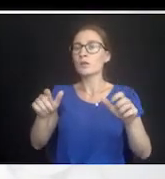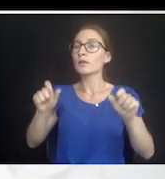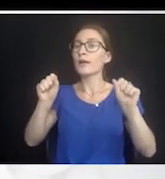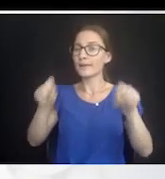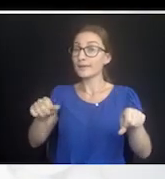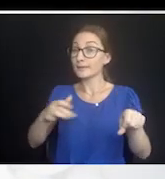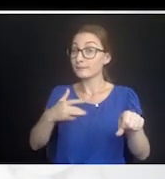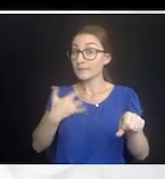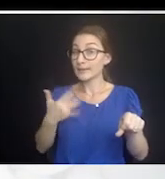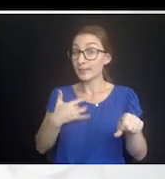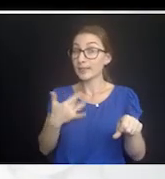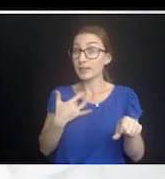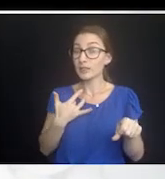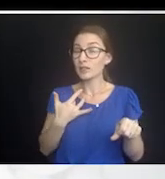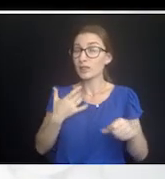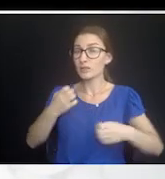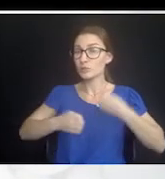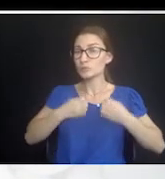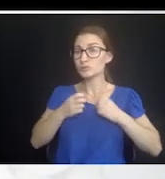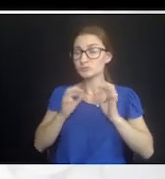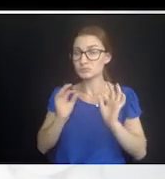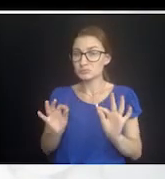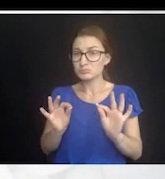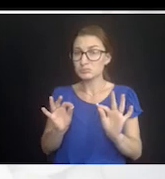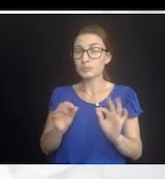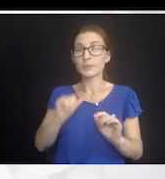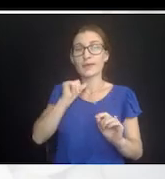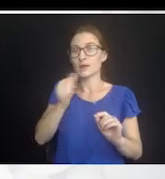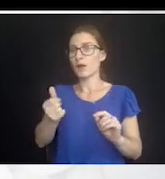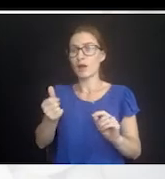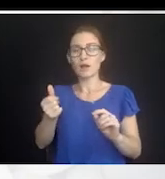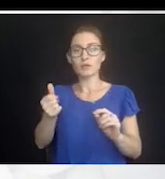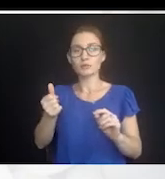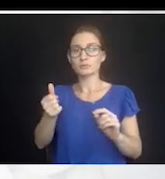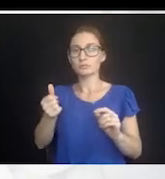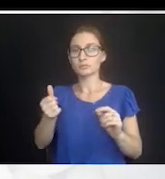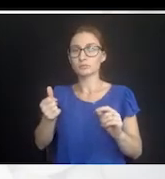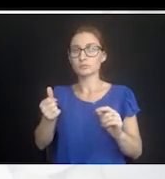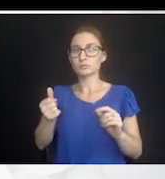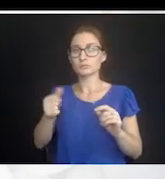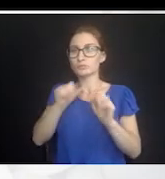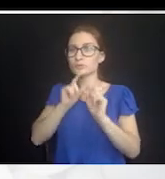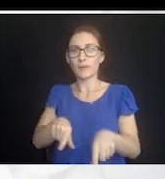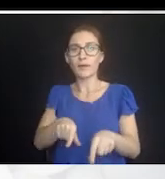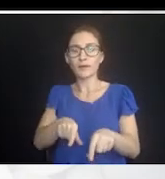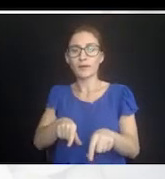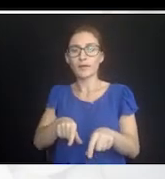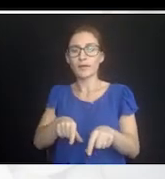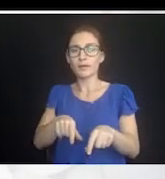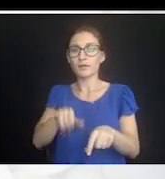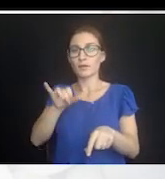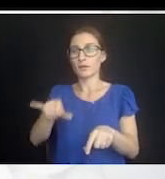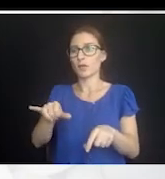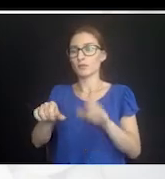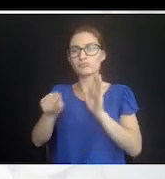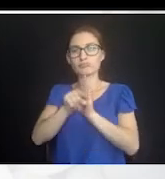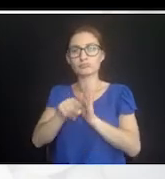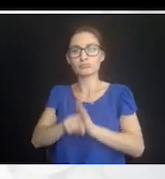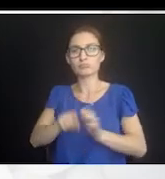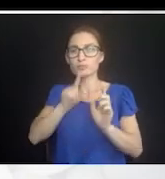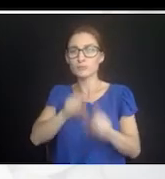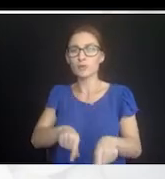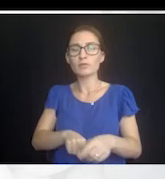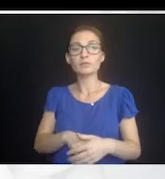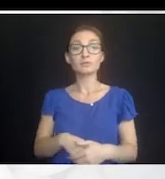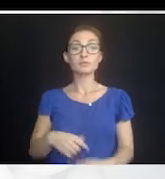I don't have to be controlled by it. Like, I can feel those feelings and not act